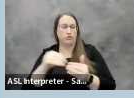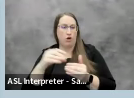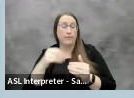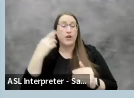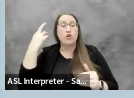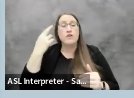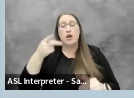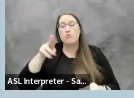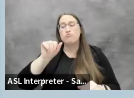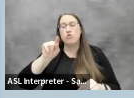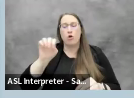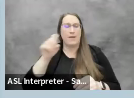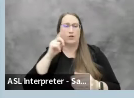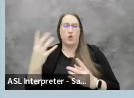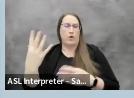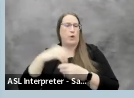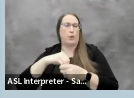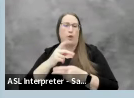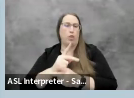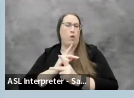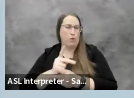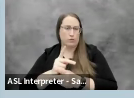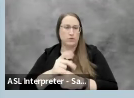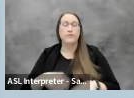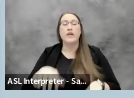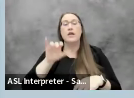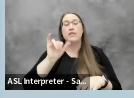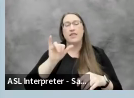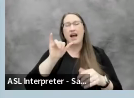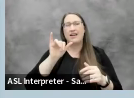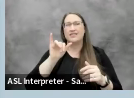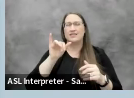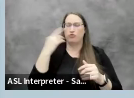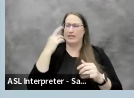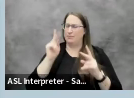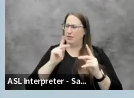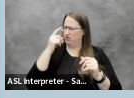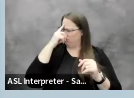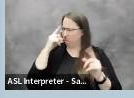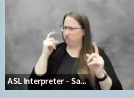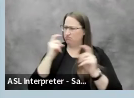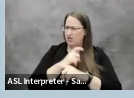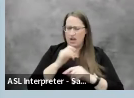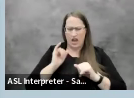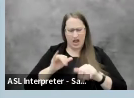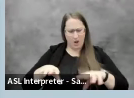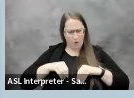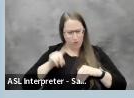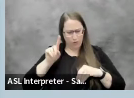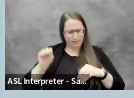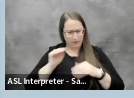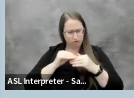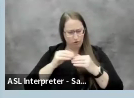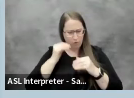in loans against assets. So that's where people can sometimes think, oh gosh, you know, I own $1 million home,